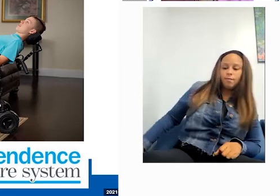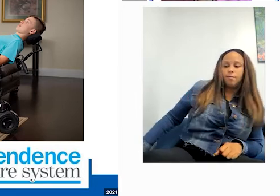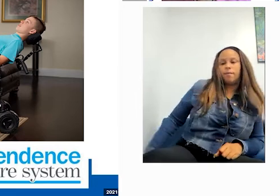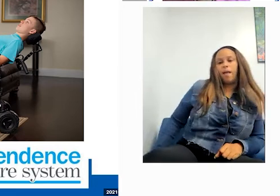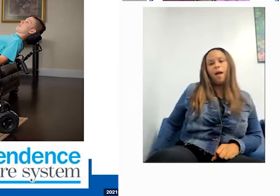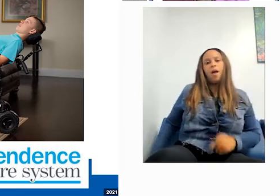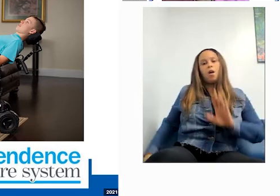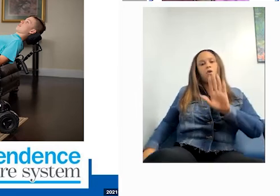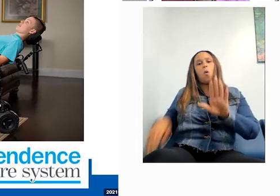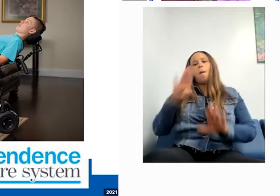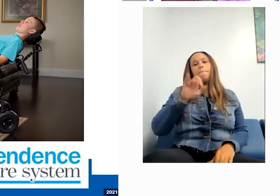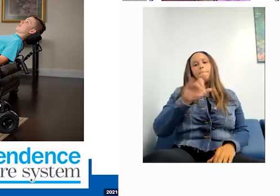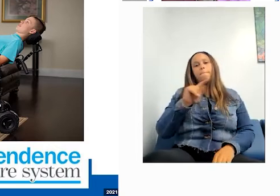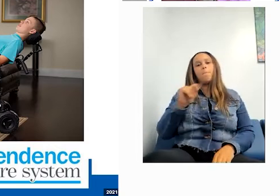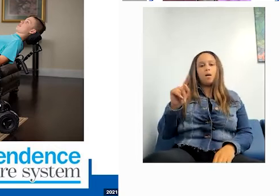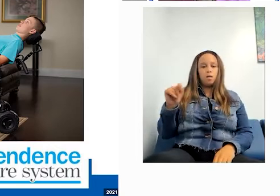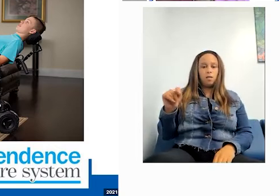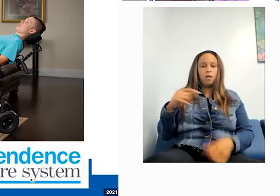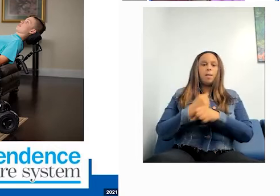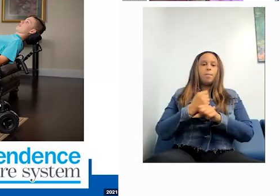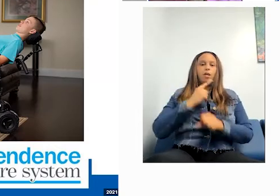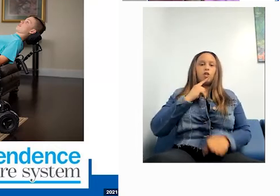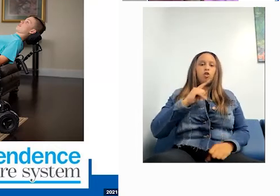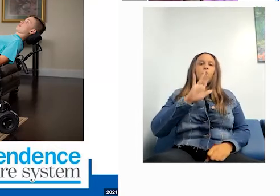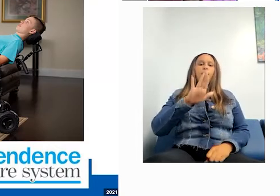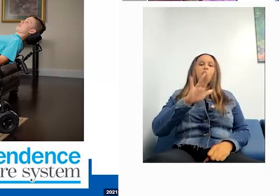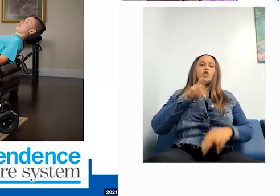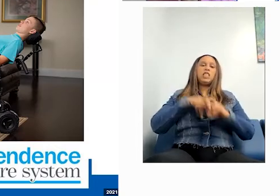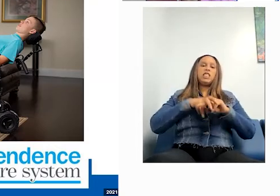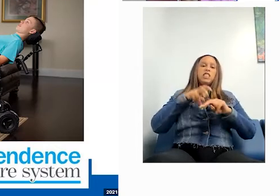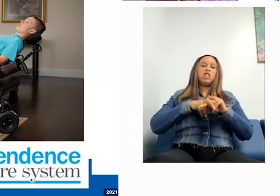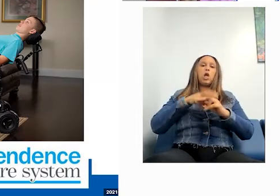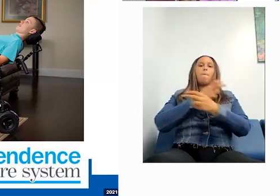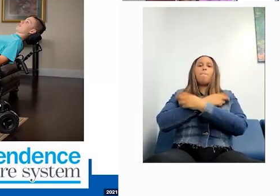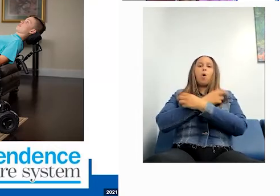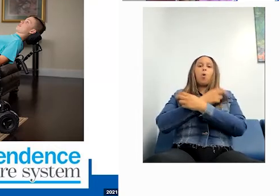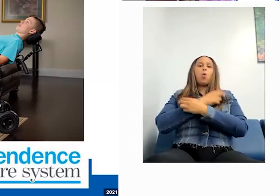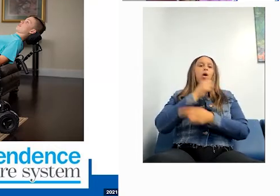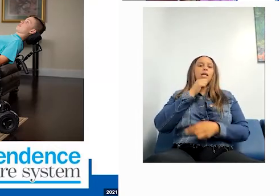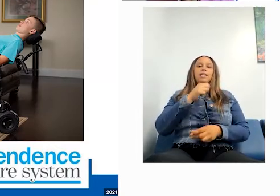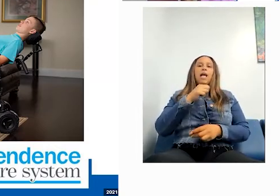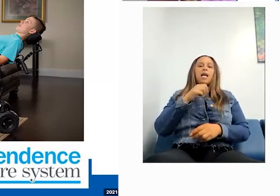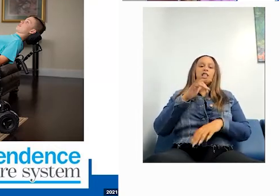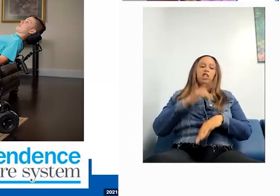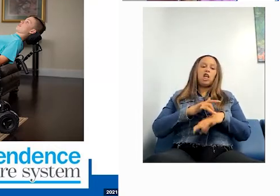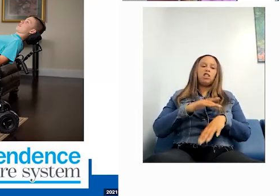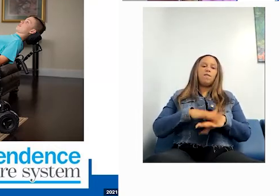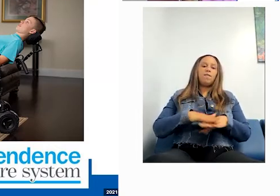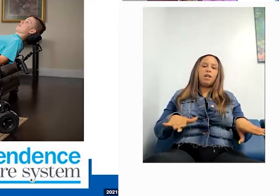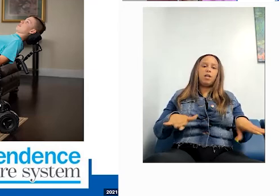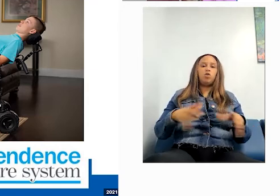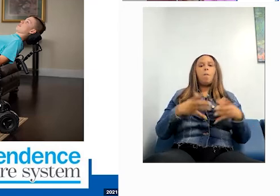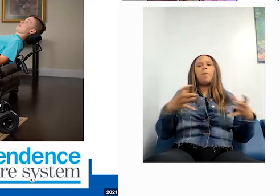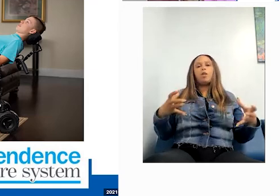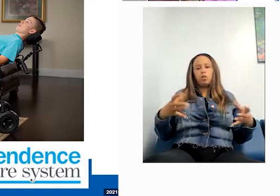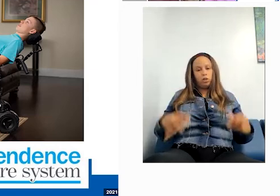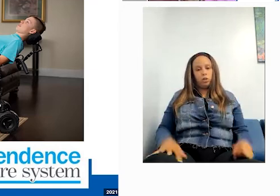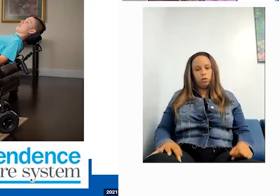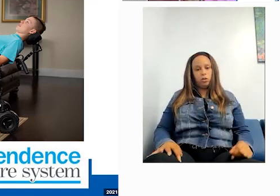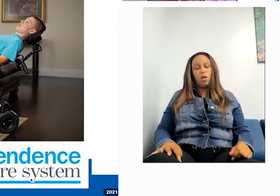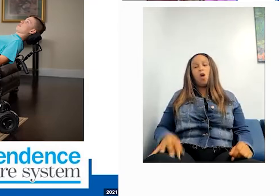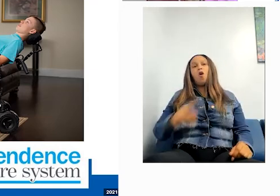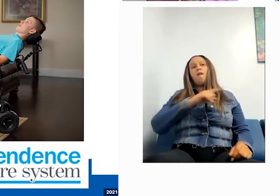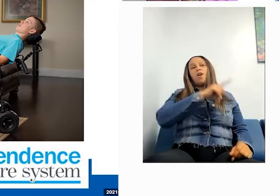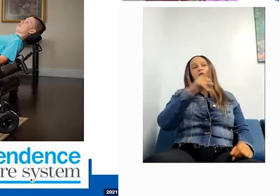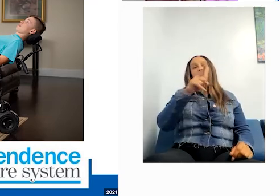buttocks. Make sure that that sitting bone isn't touching the surface anymore. For people who can't